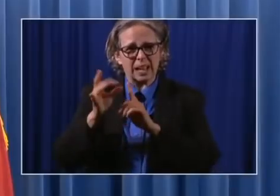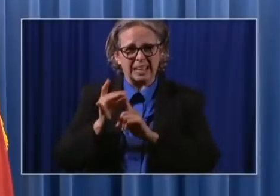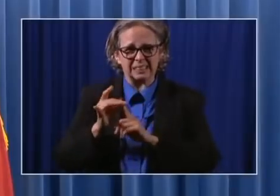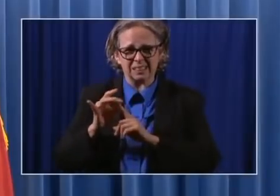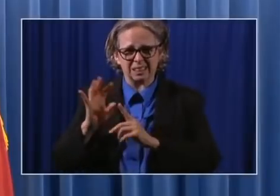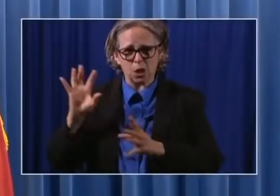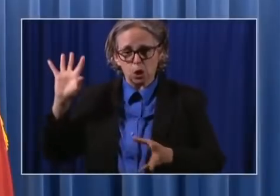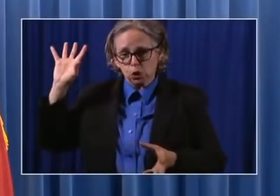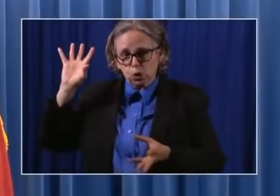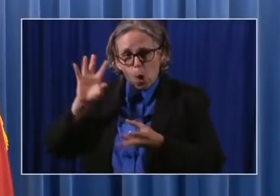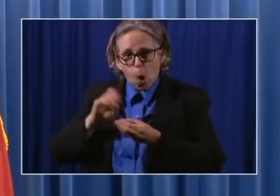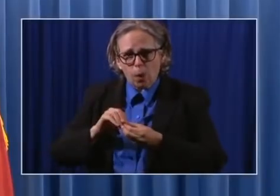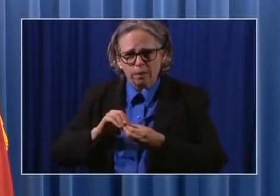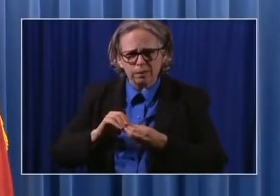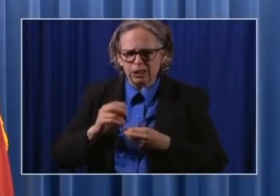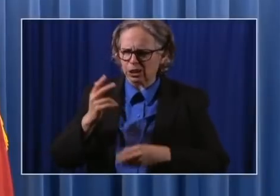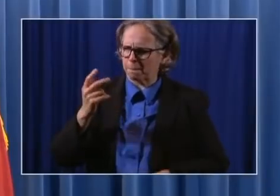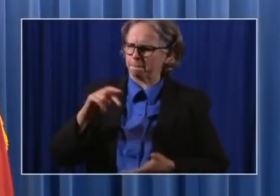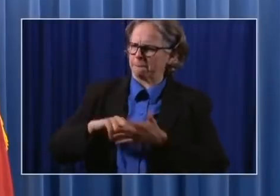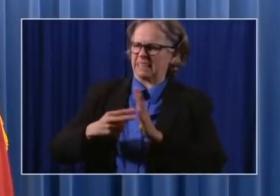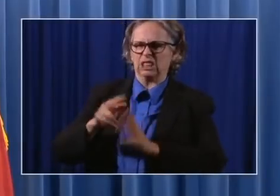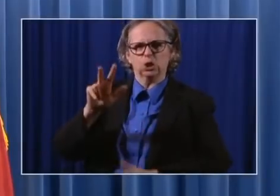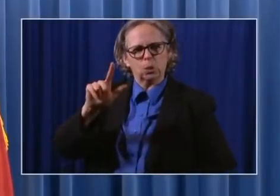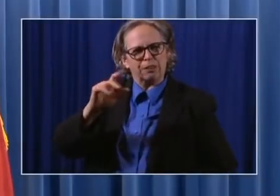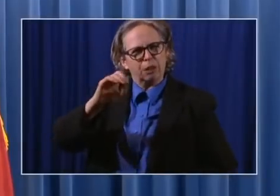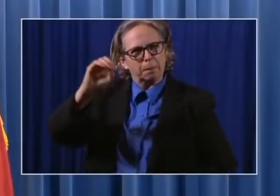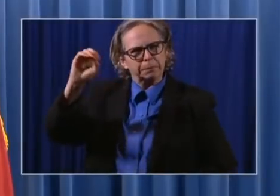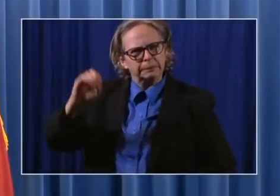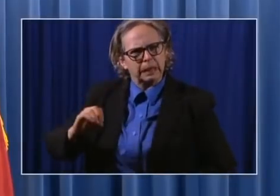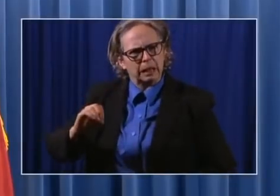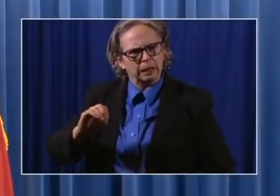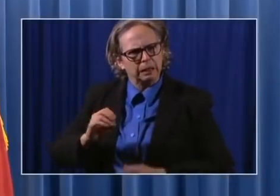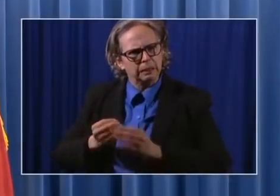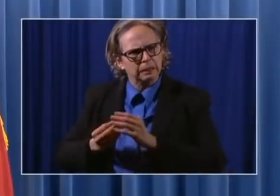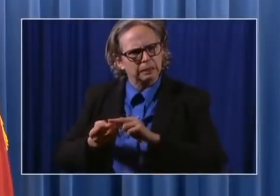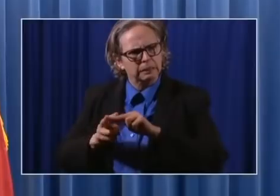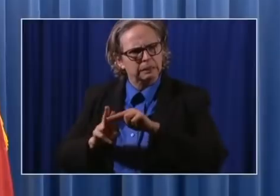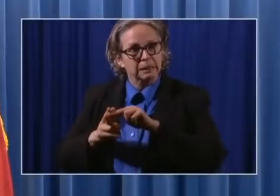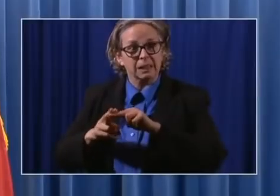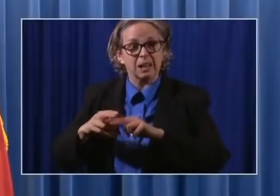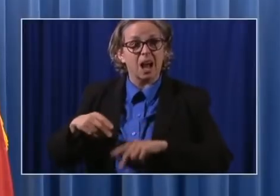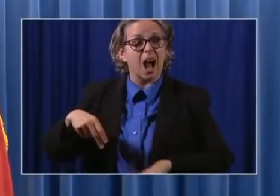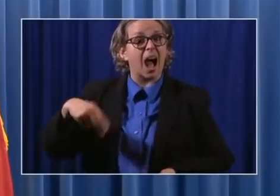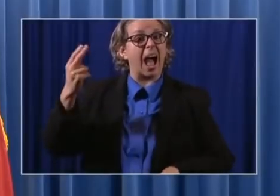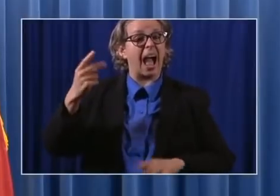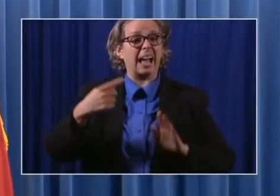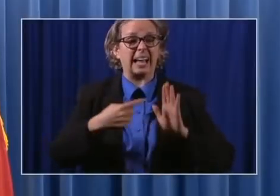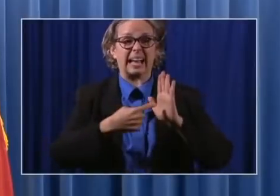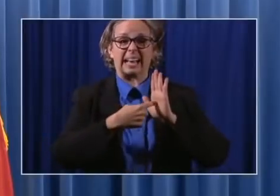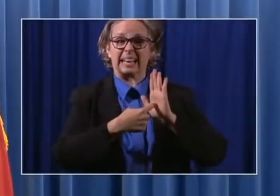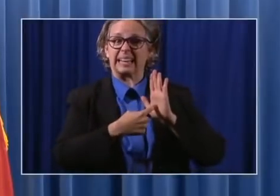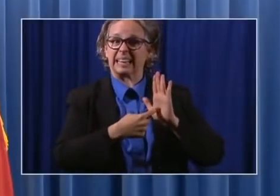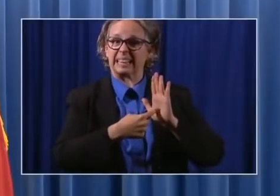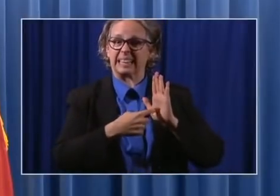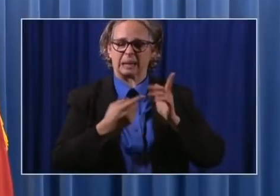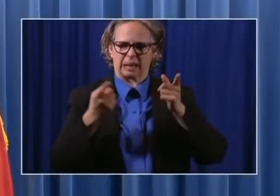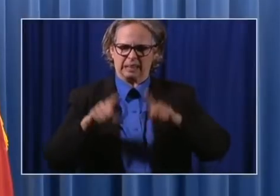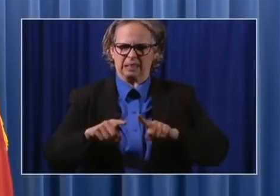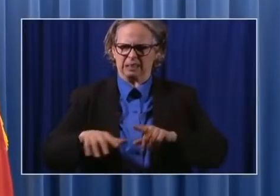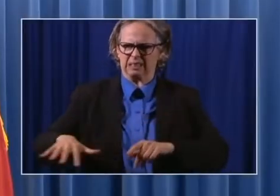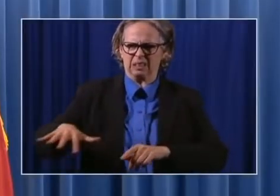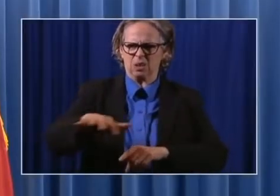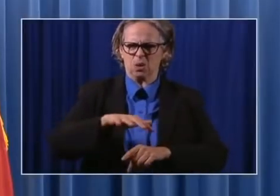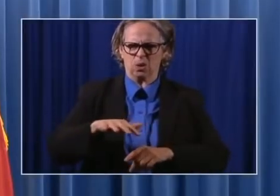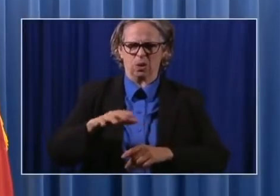pandemic, have now been reported, making the county a high incidence county as defined by the CDC. And remember, if it's